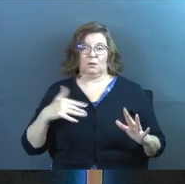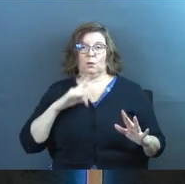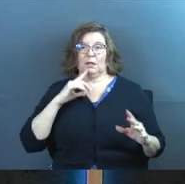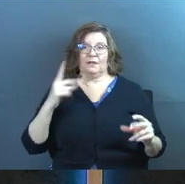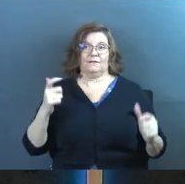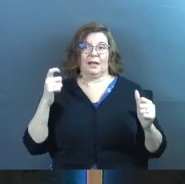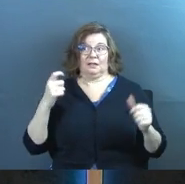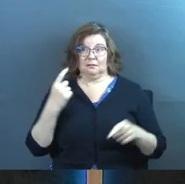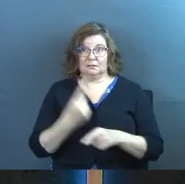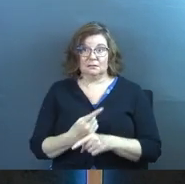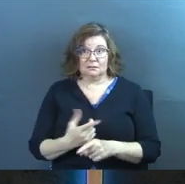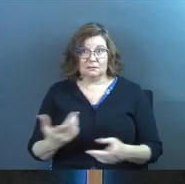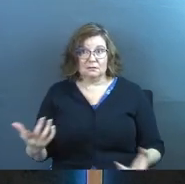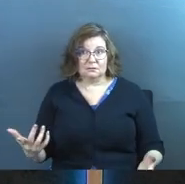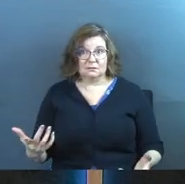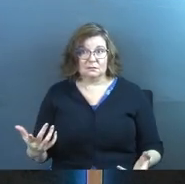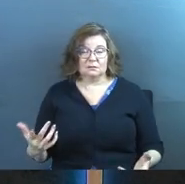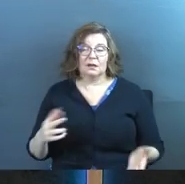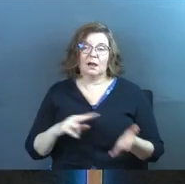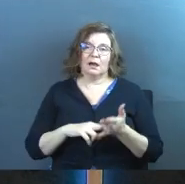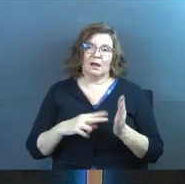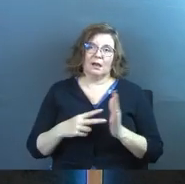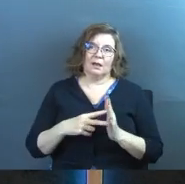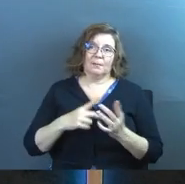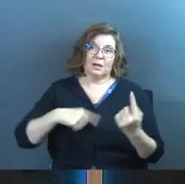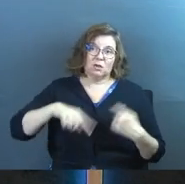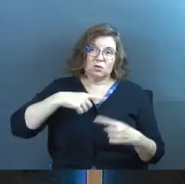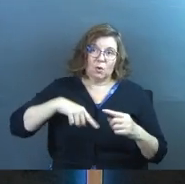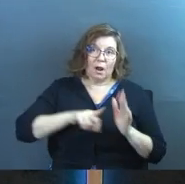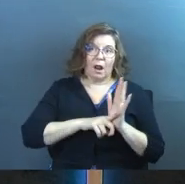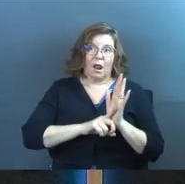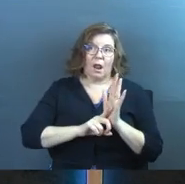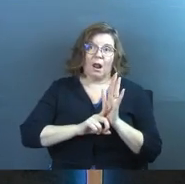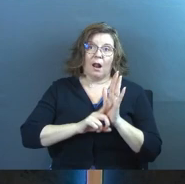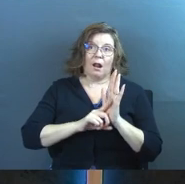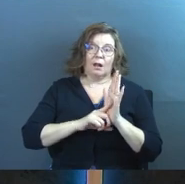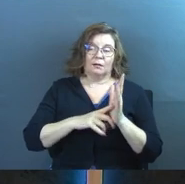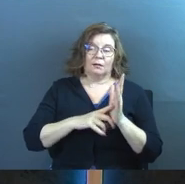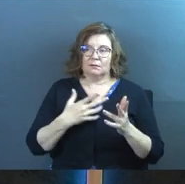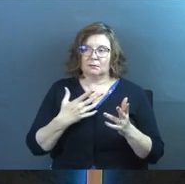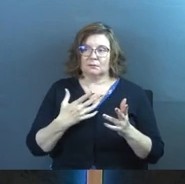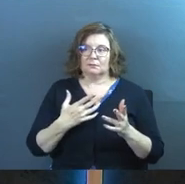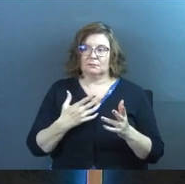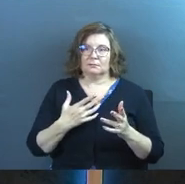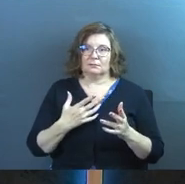really fast, doesn't it? I mean, tornado sirens go off and